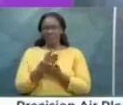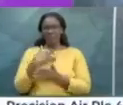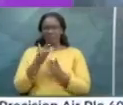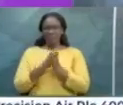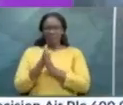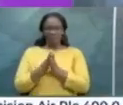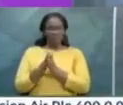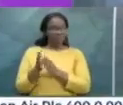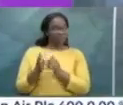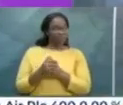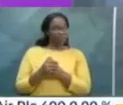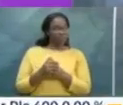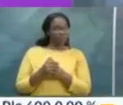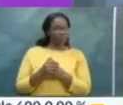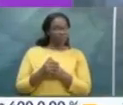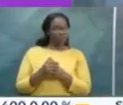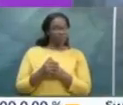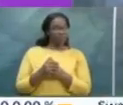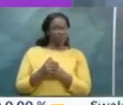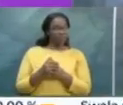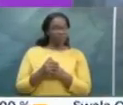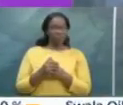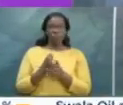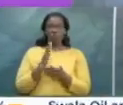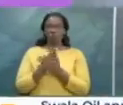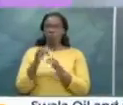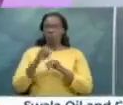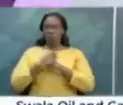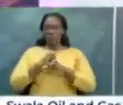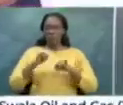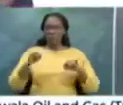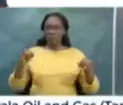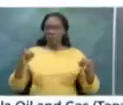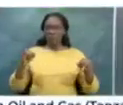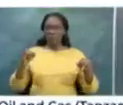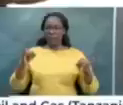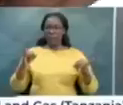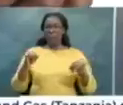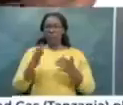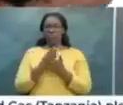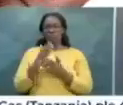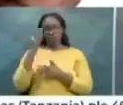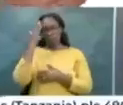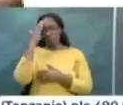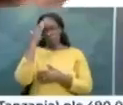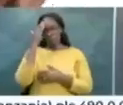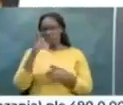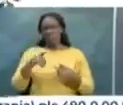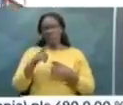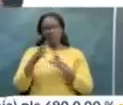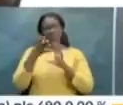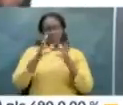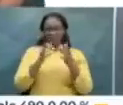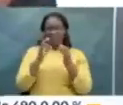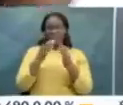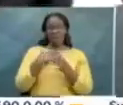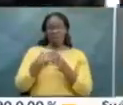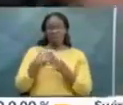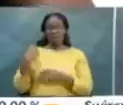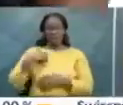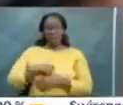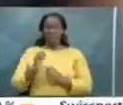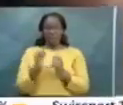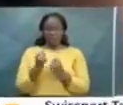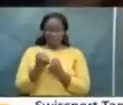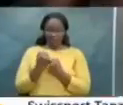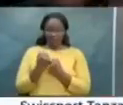it. Wow. That thing is clean. And these streets are rough, so so if you want a bag that's also a bit